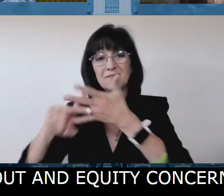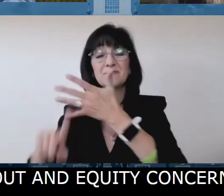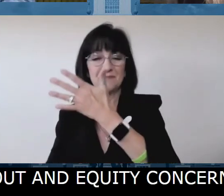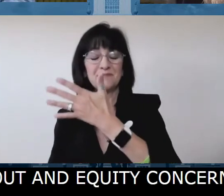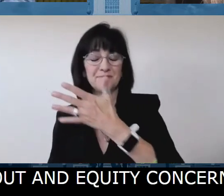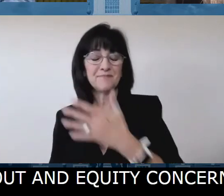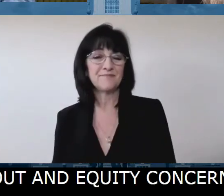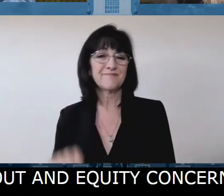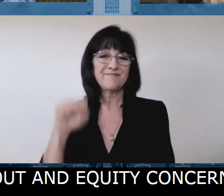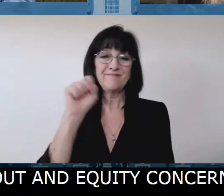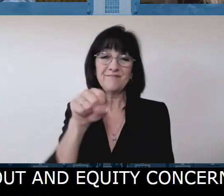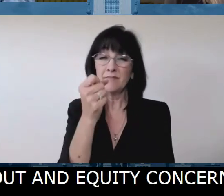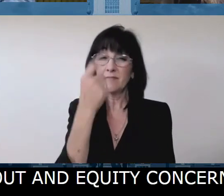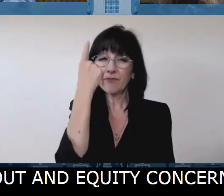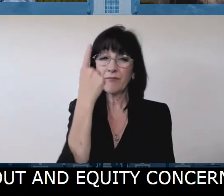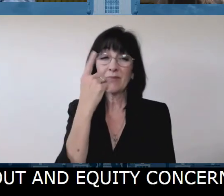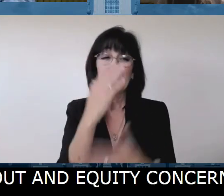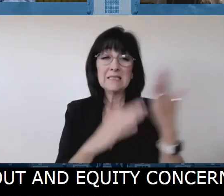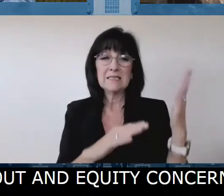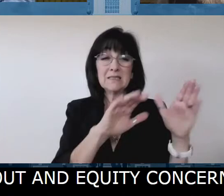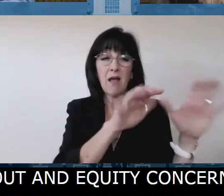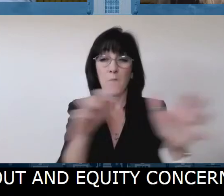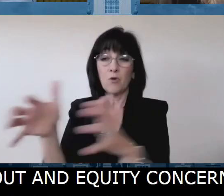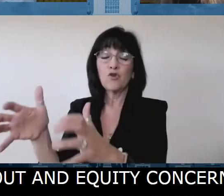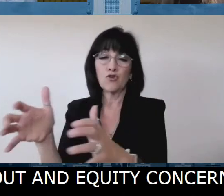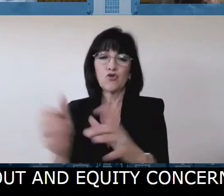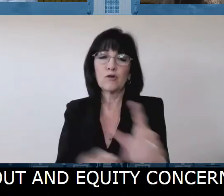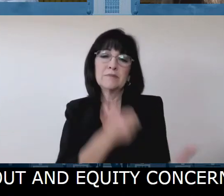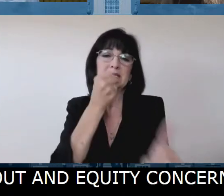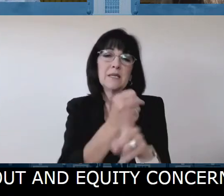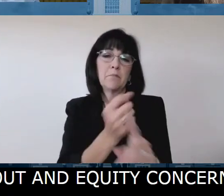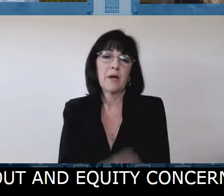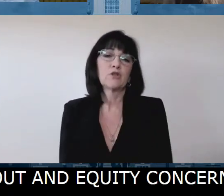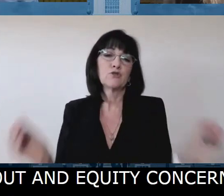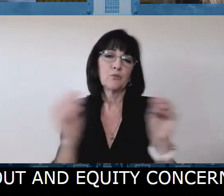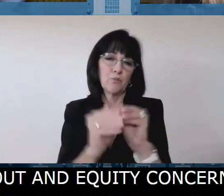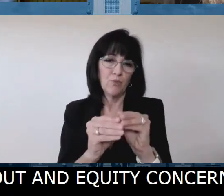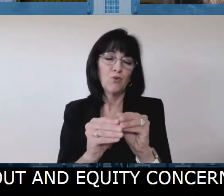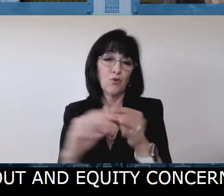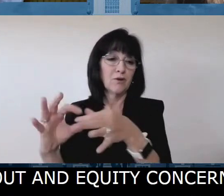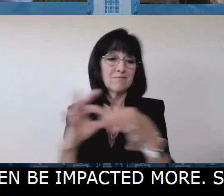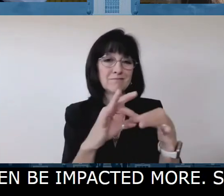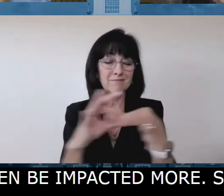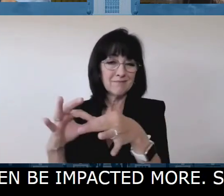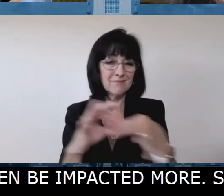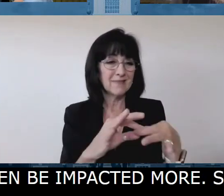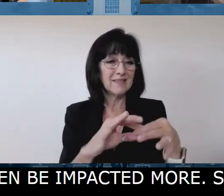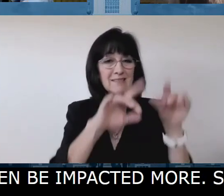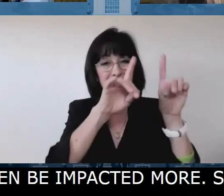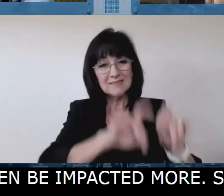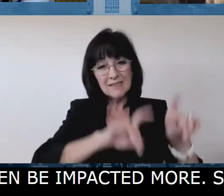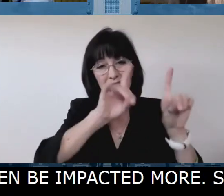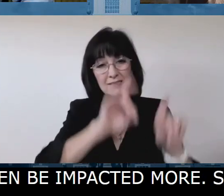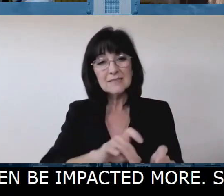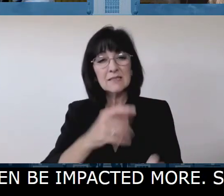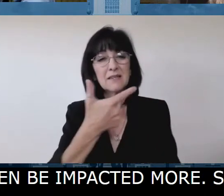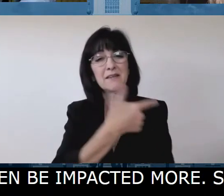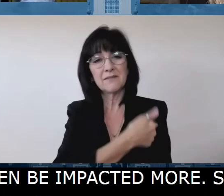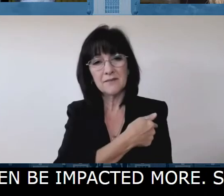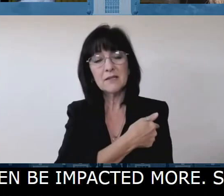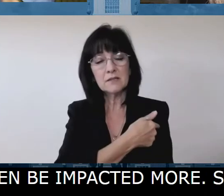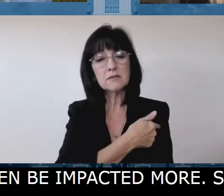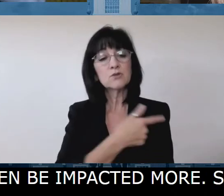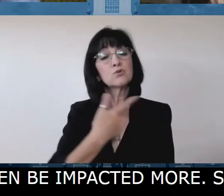more. So as it relates to testing and vaccination, we've been working very closely